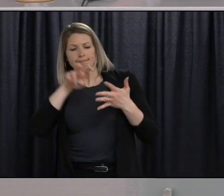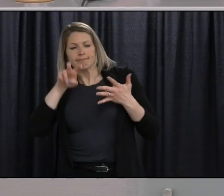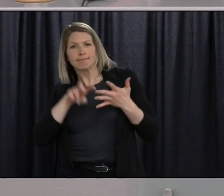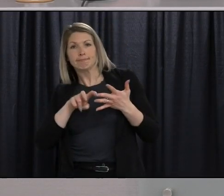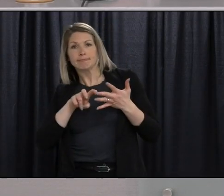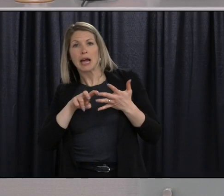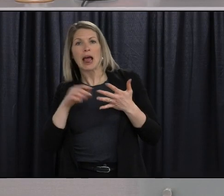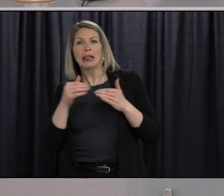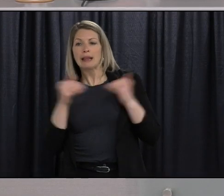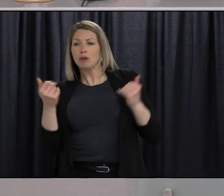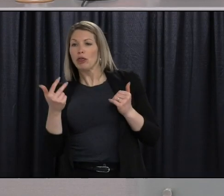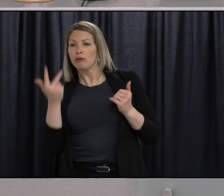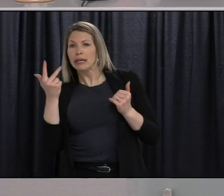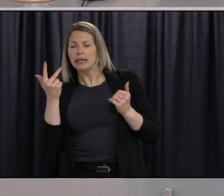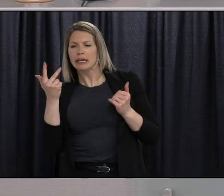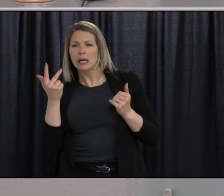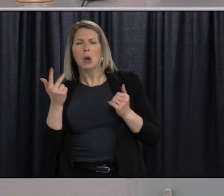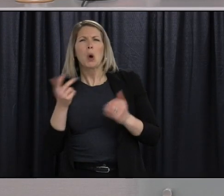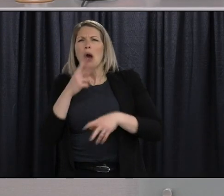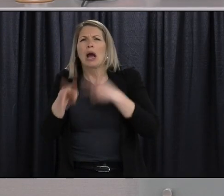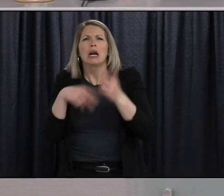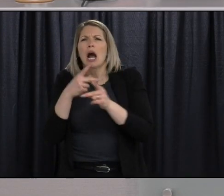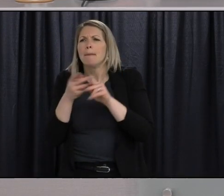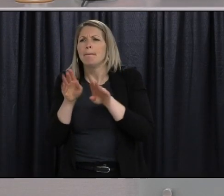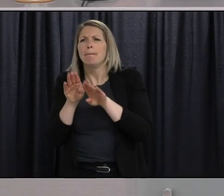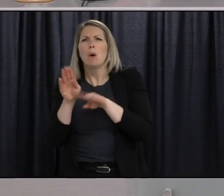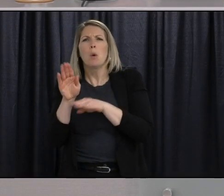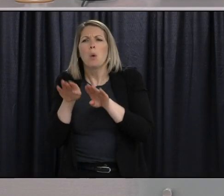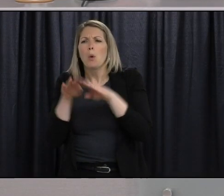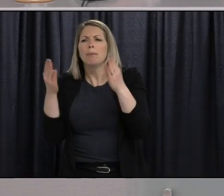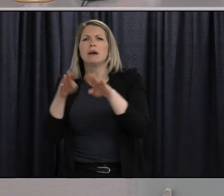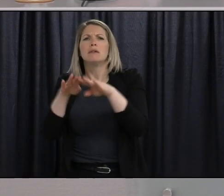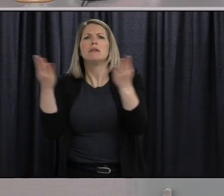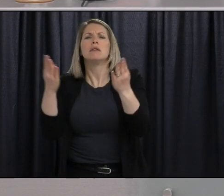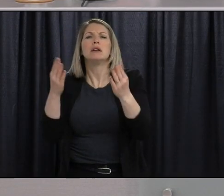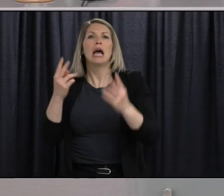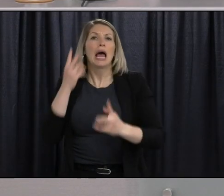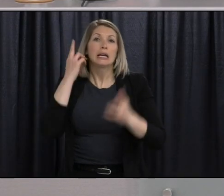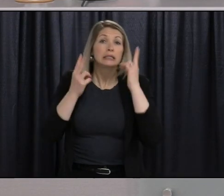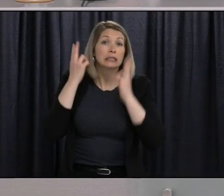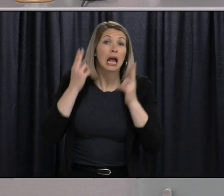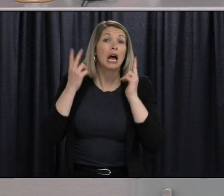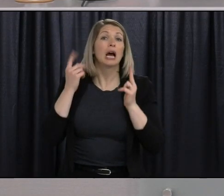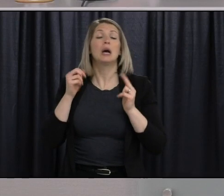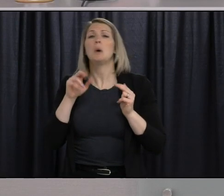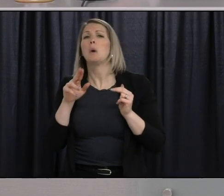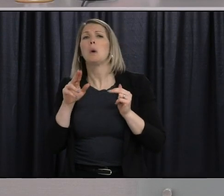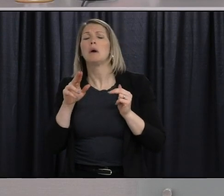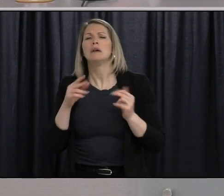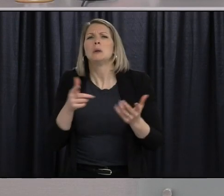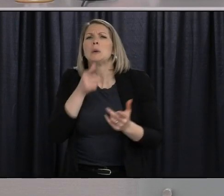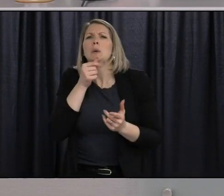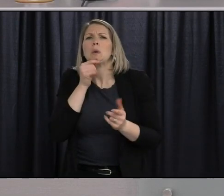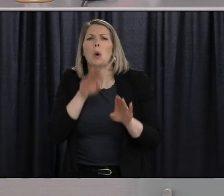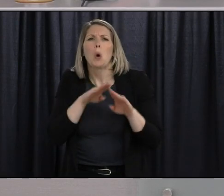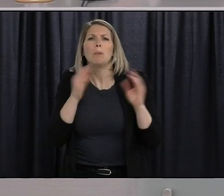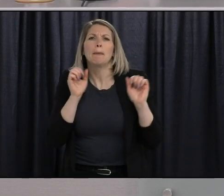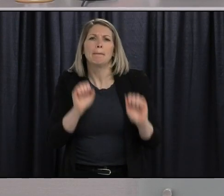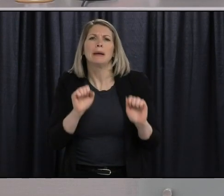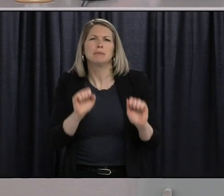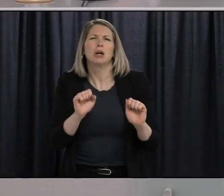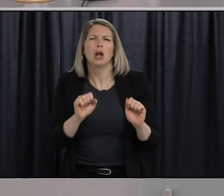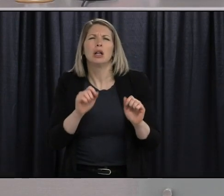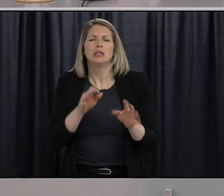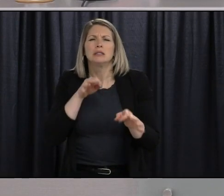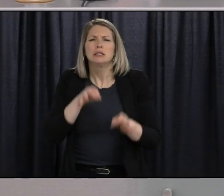salons, estheticians, businesses like that, or are we suggesting everybody call the business guidance team?